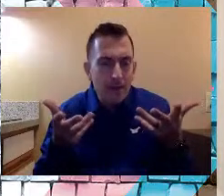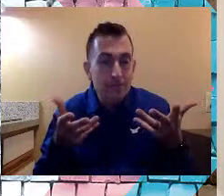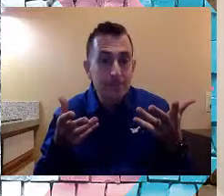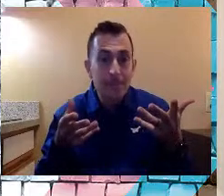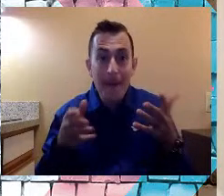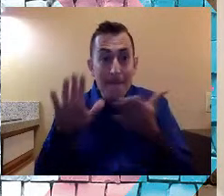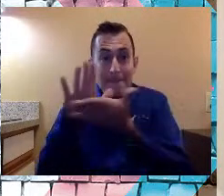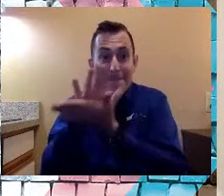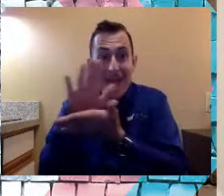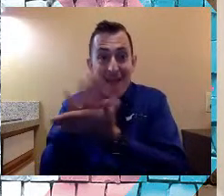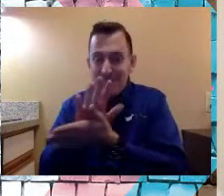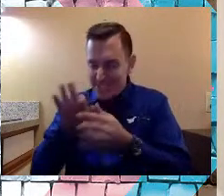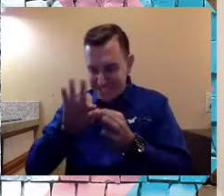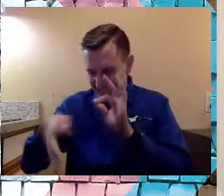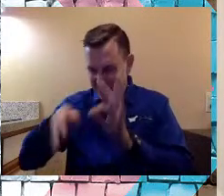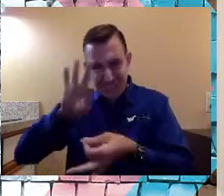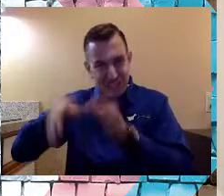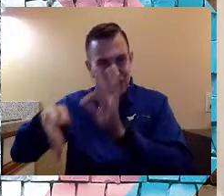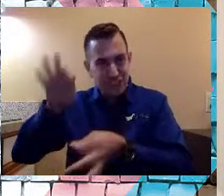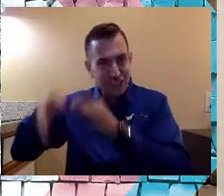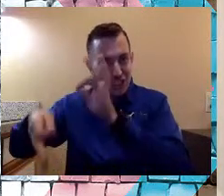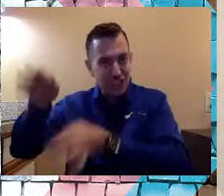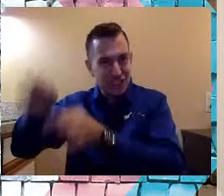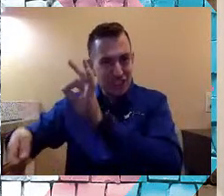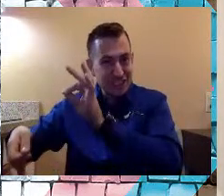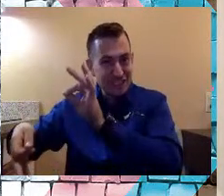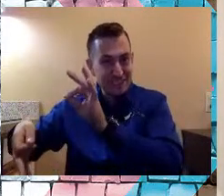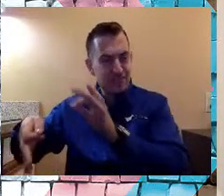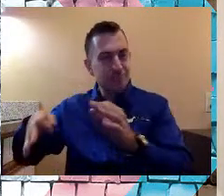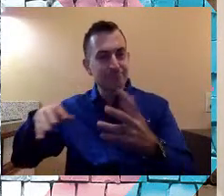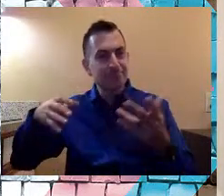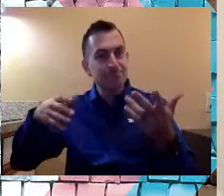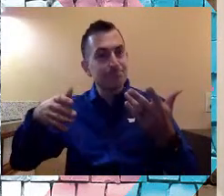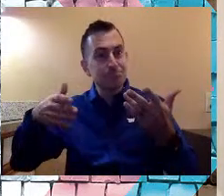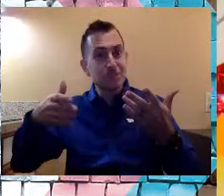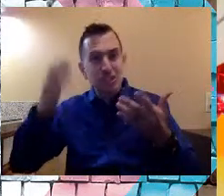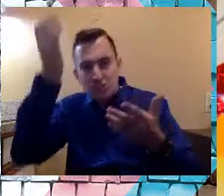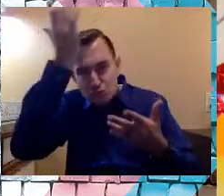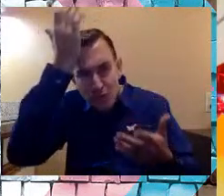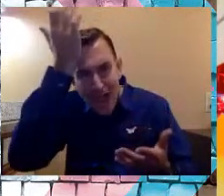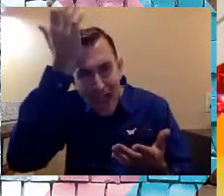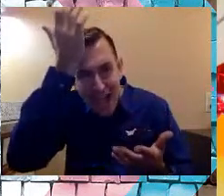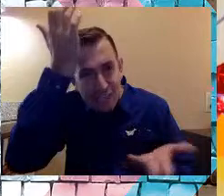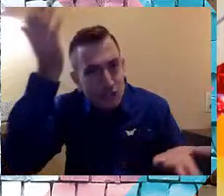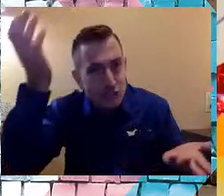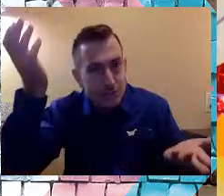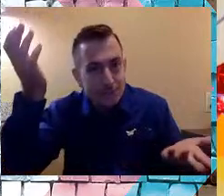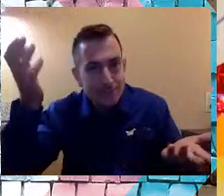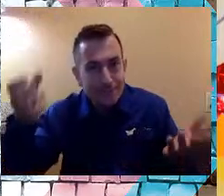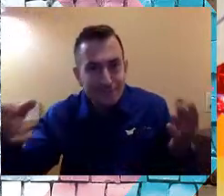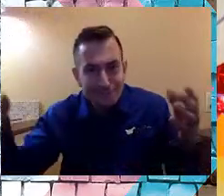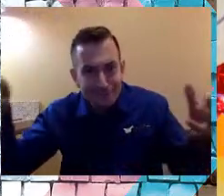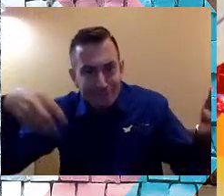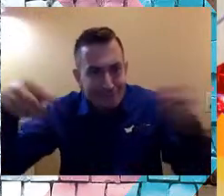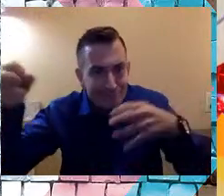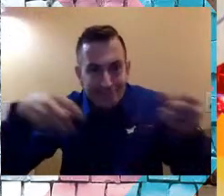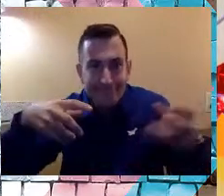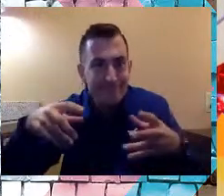it's all scraps. So what could our scraps be made of? Let's see, I'm gonna put this down. Our scraps could